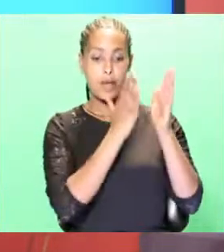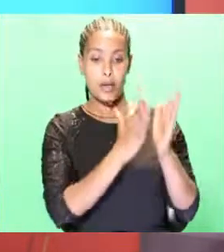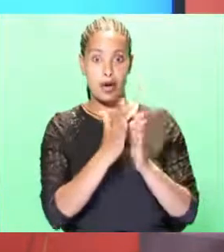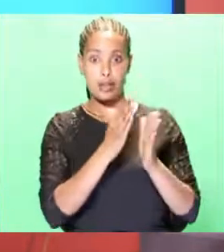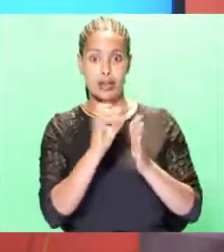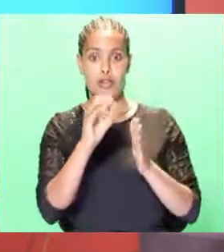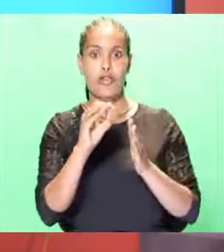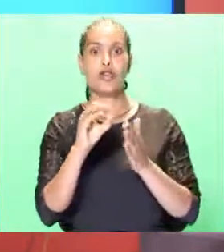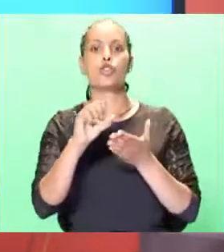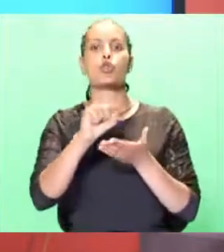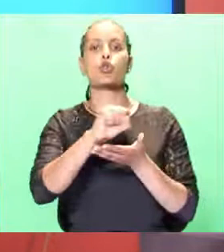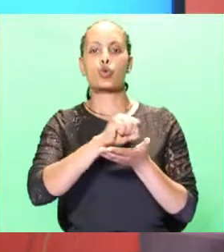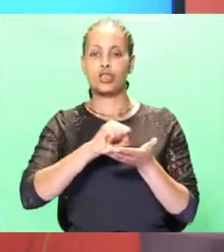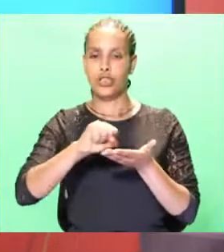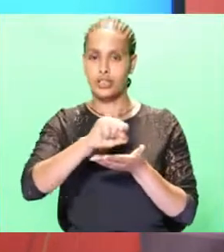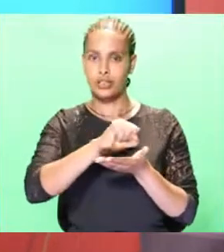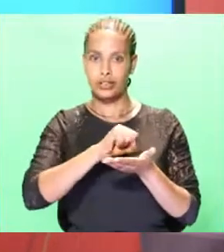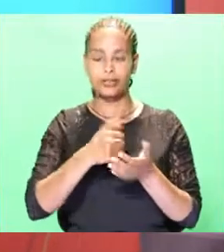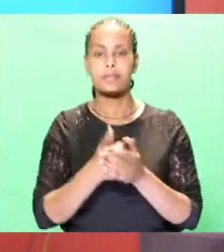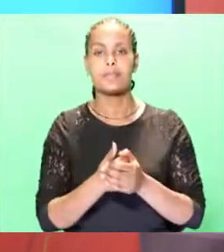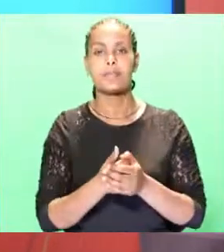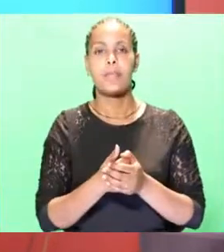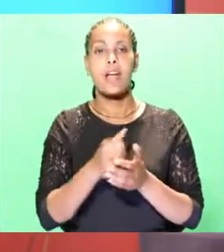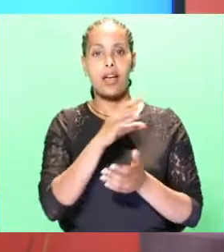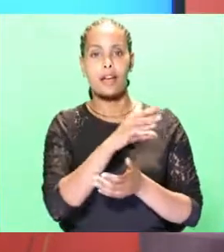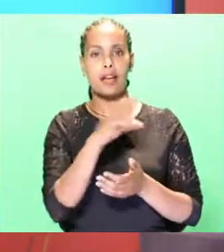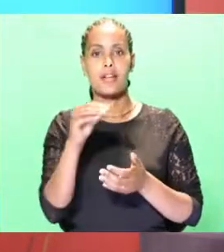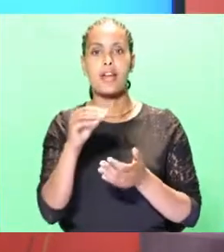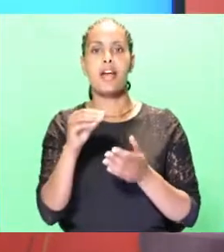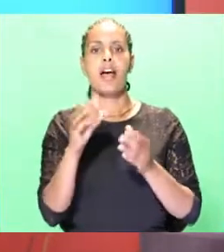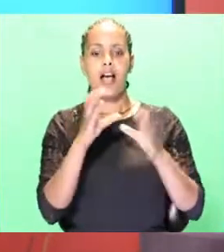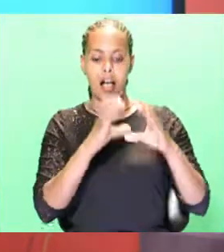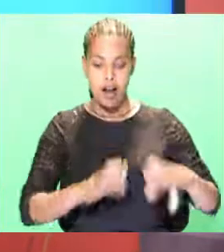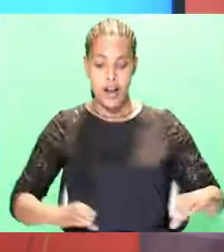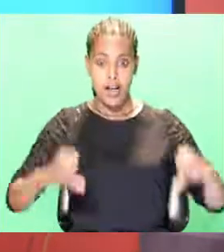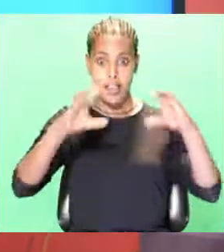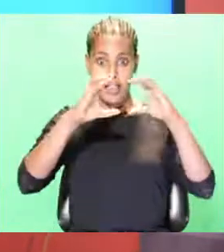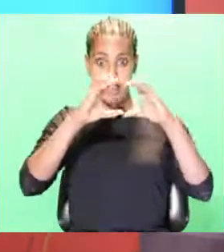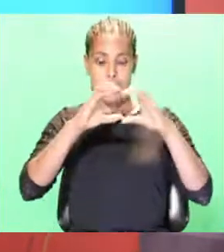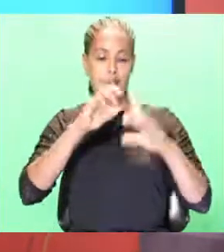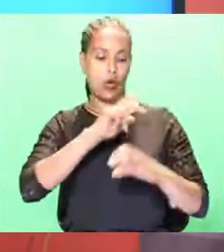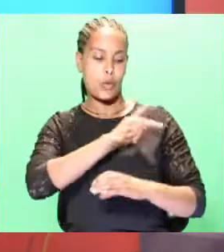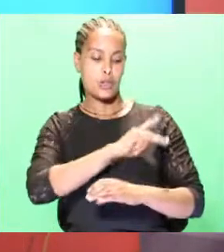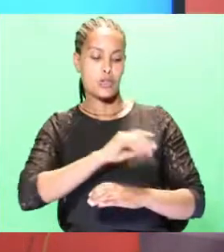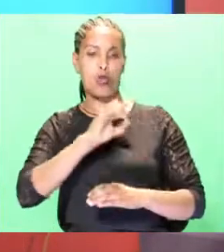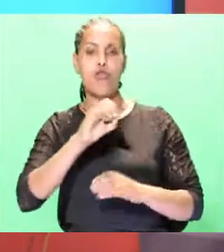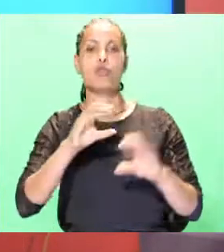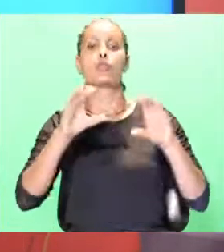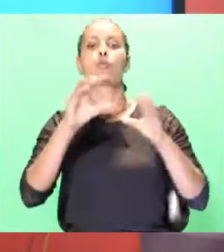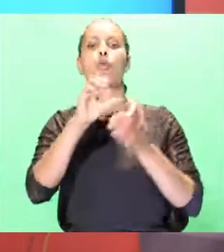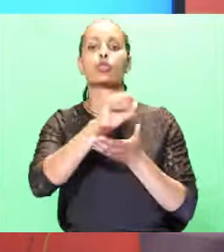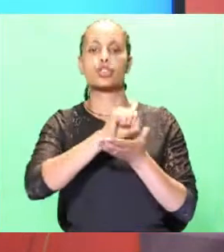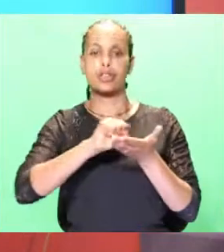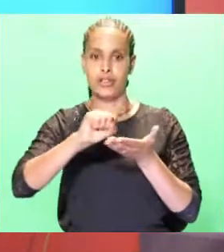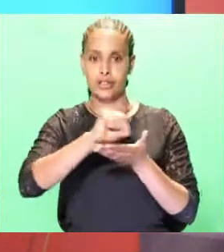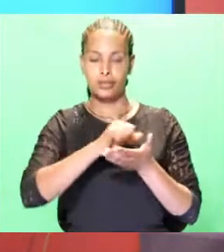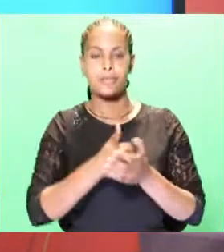preparation of solution and colligative properties of solution.